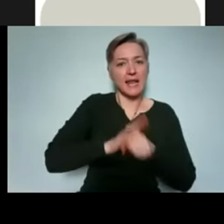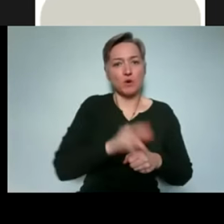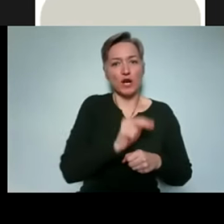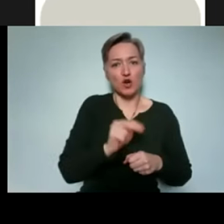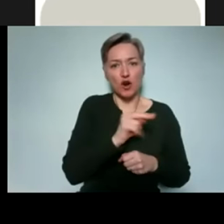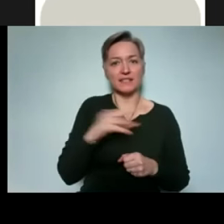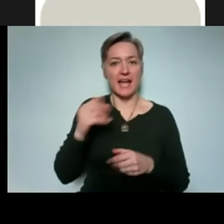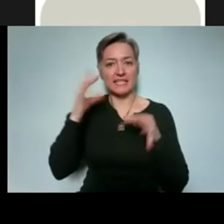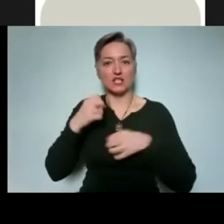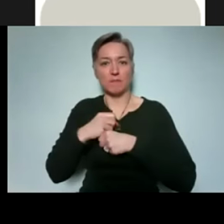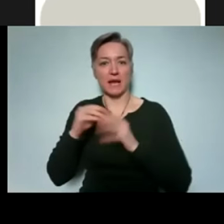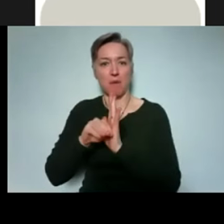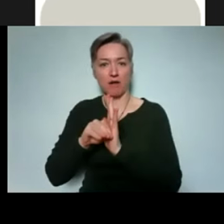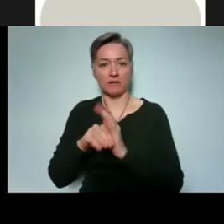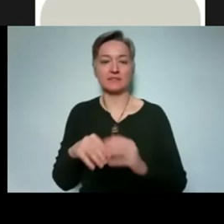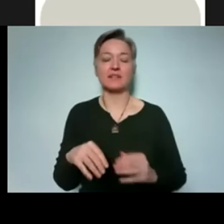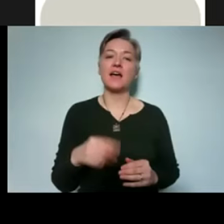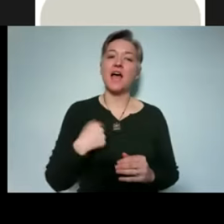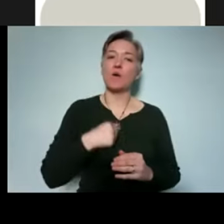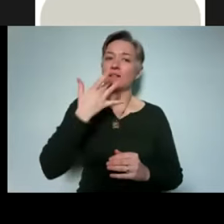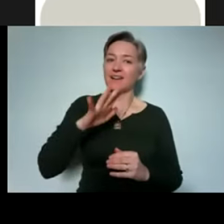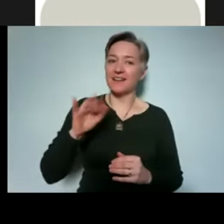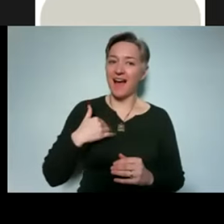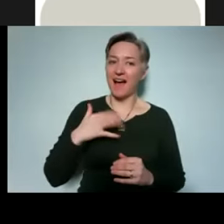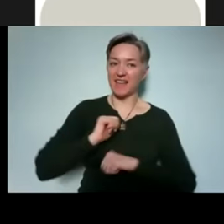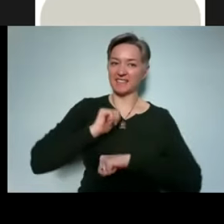look at. And we were very fortunate to have this set up, and we're